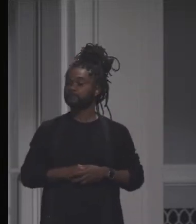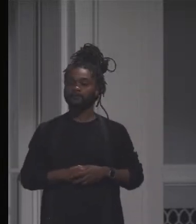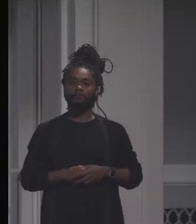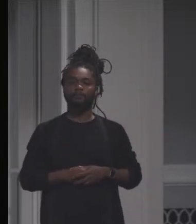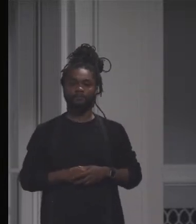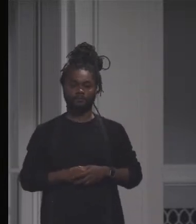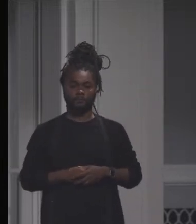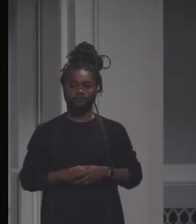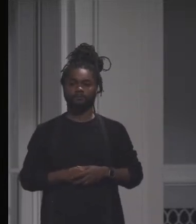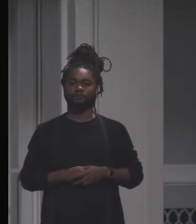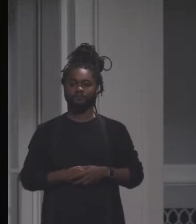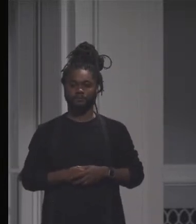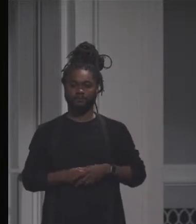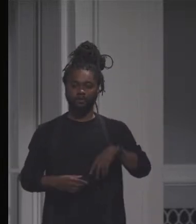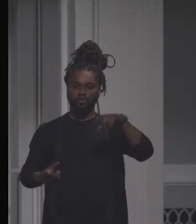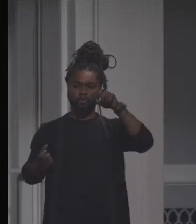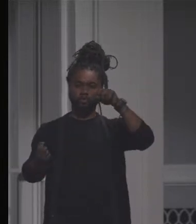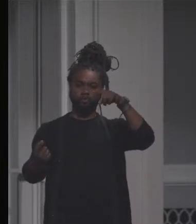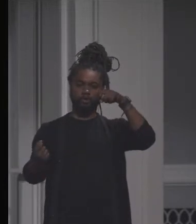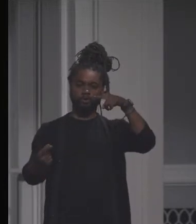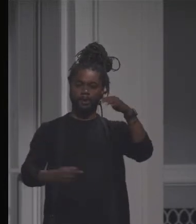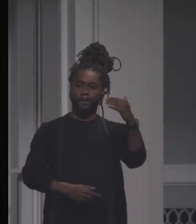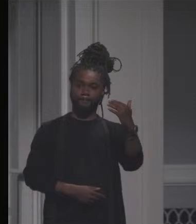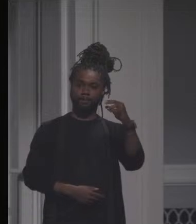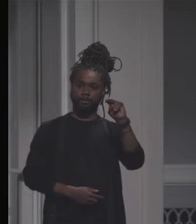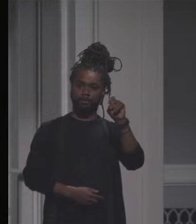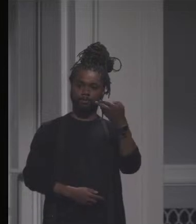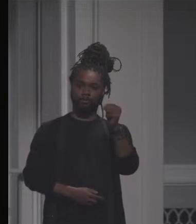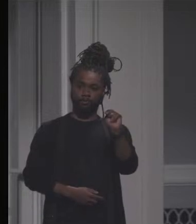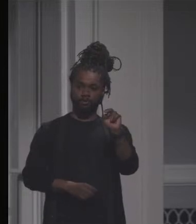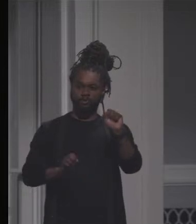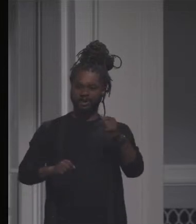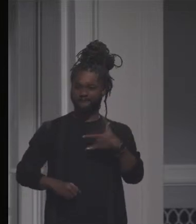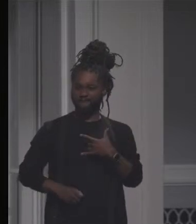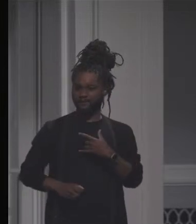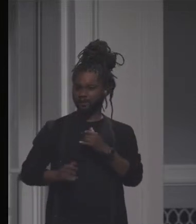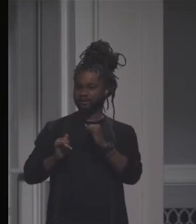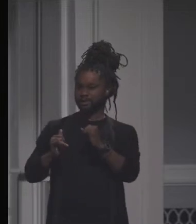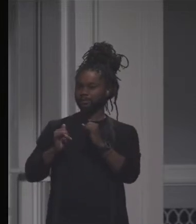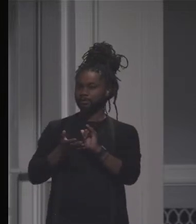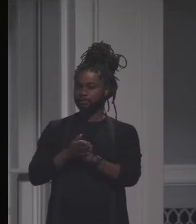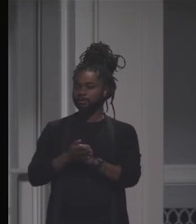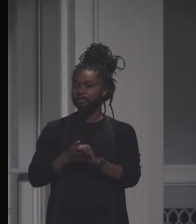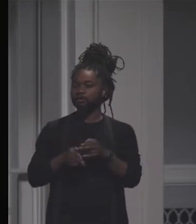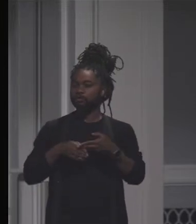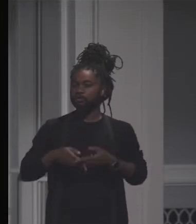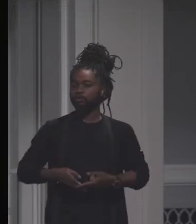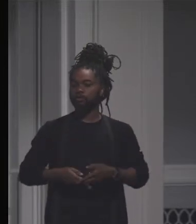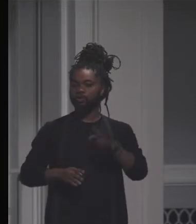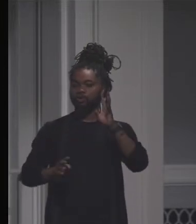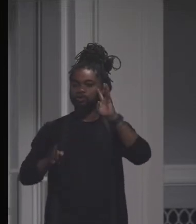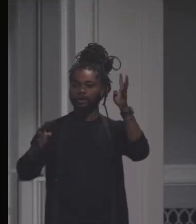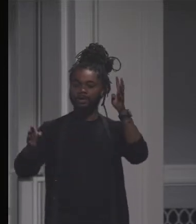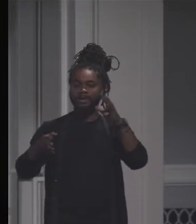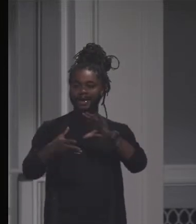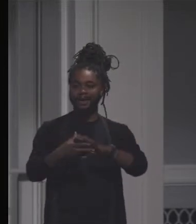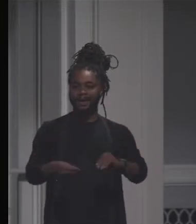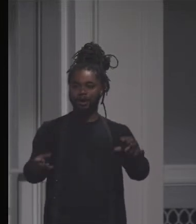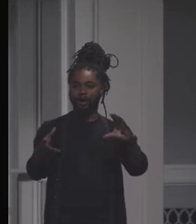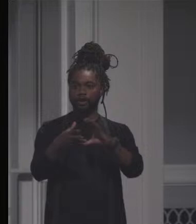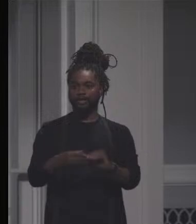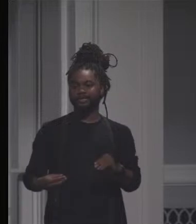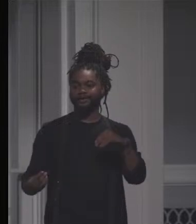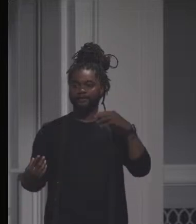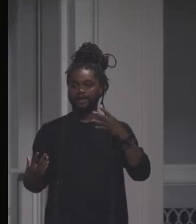Triggering a reader's mirror neurons so that they feel what a character is feeling is called creating narrative empathy.